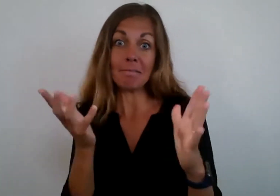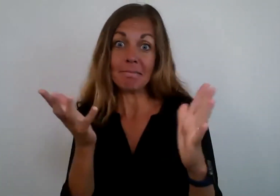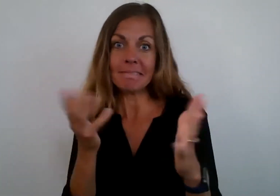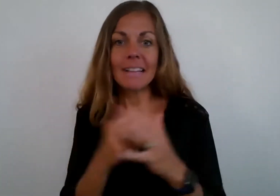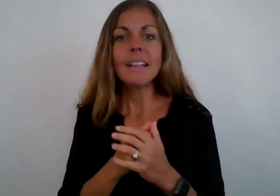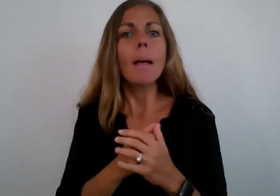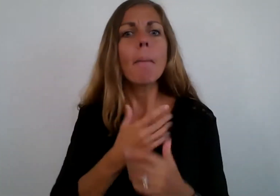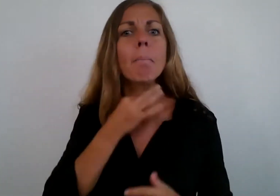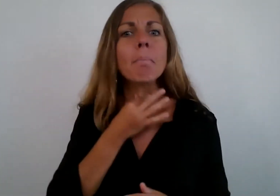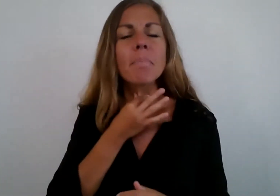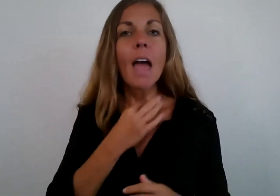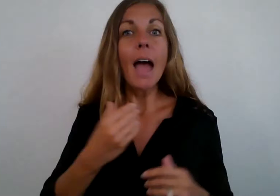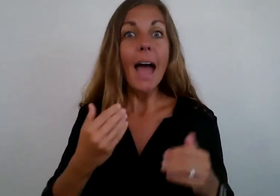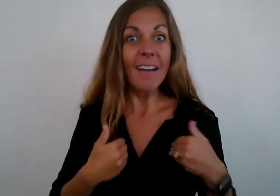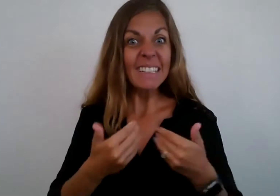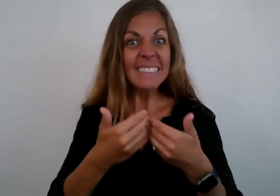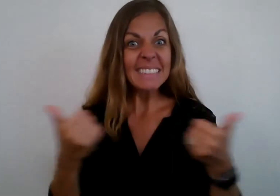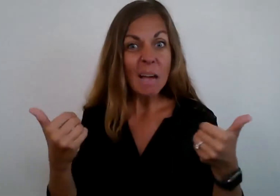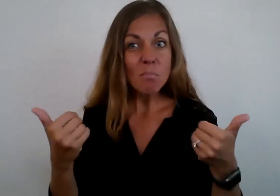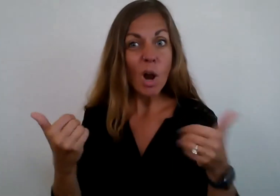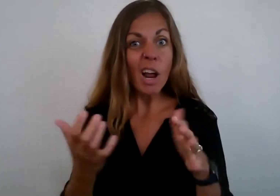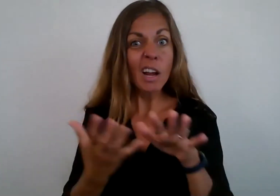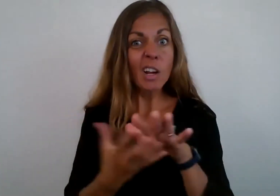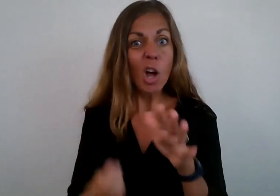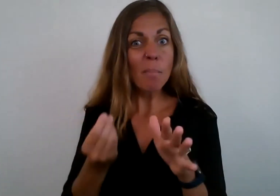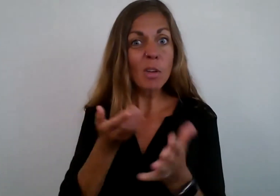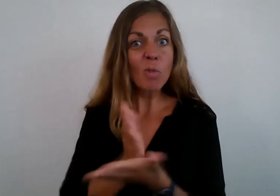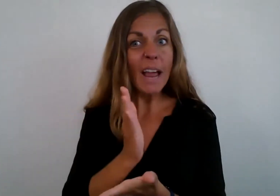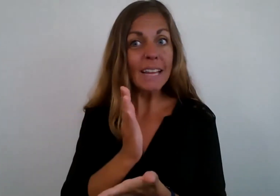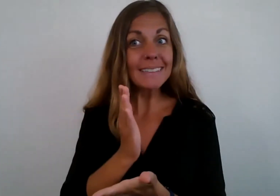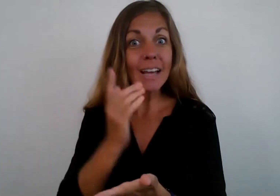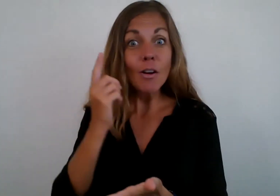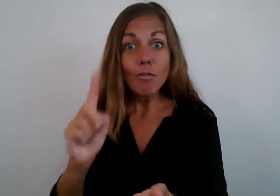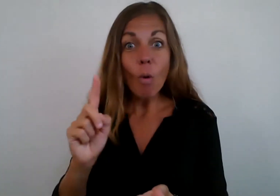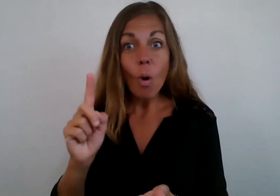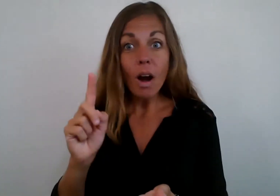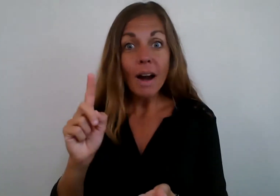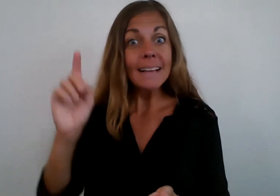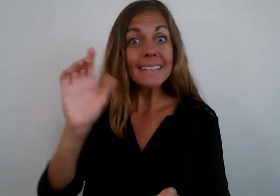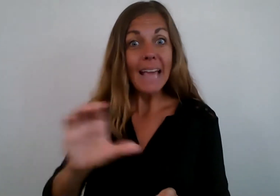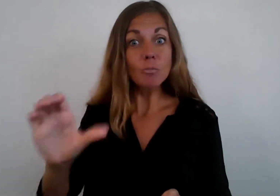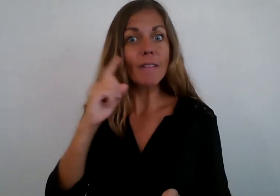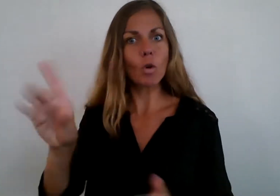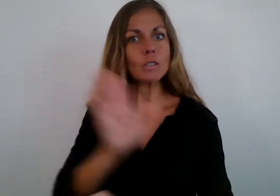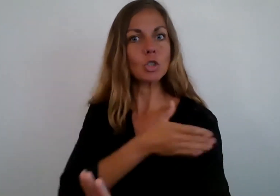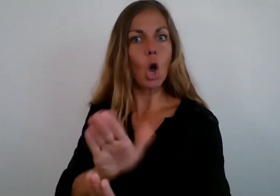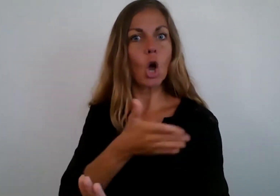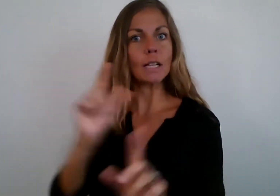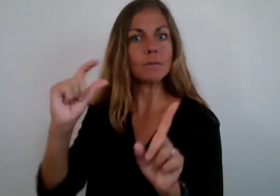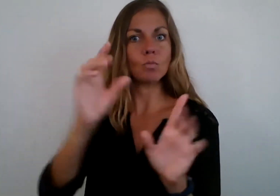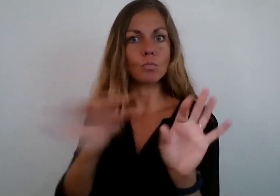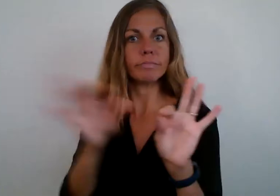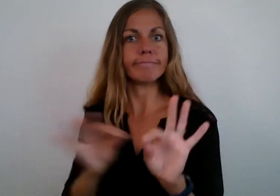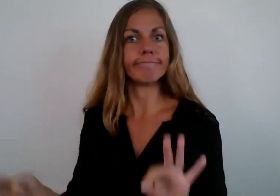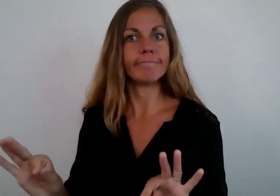separate copyright implications for captioning song lyrics? when songs, when live performances